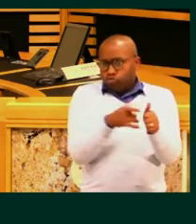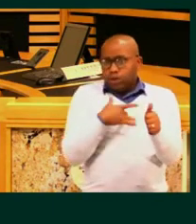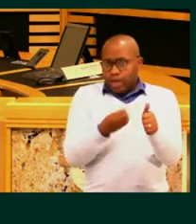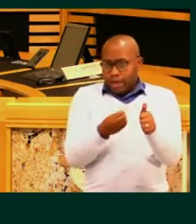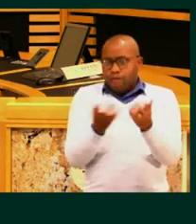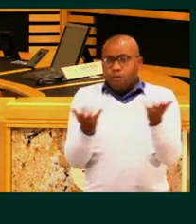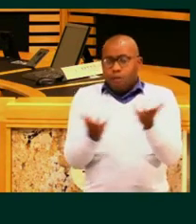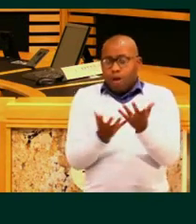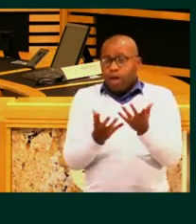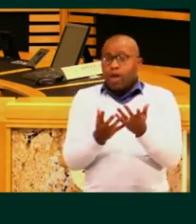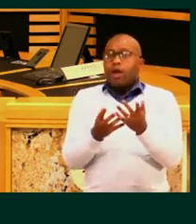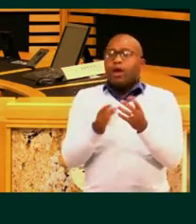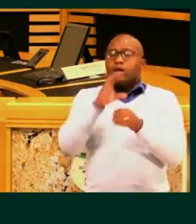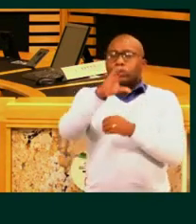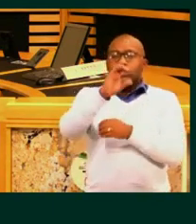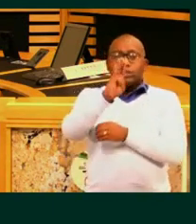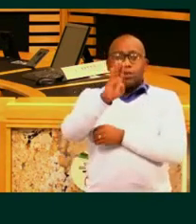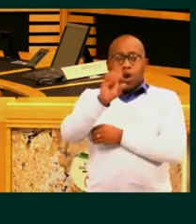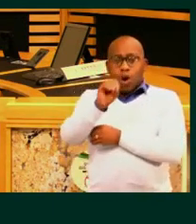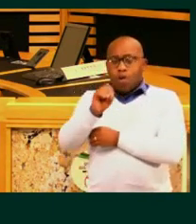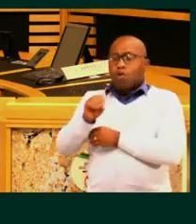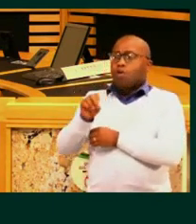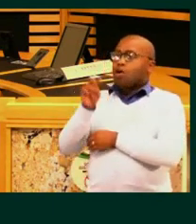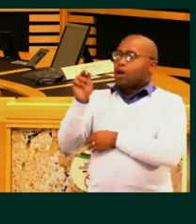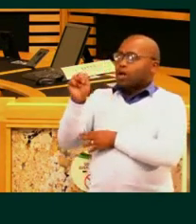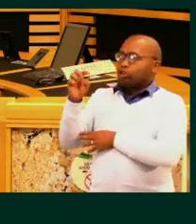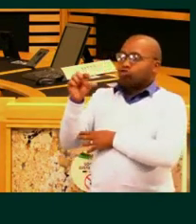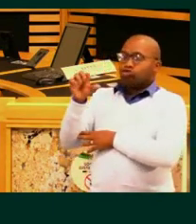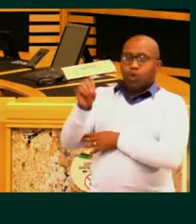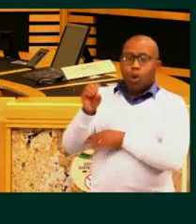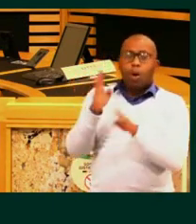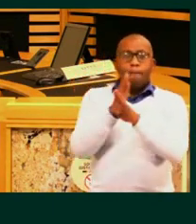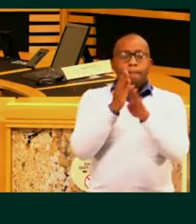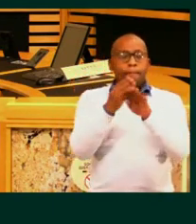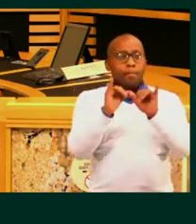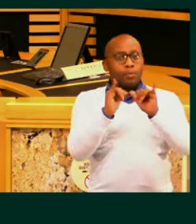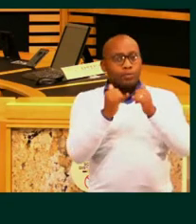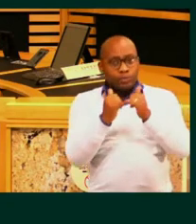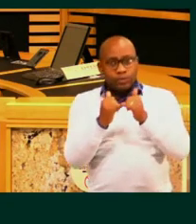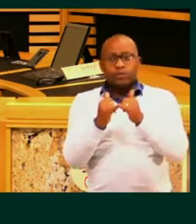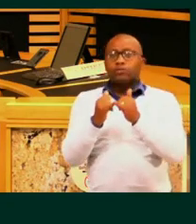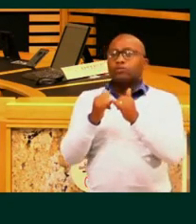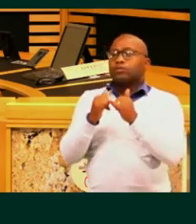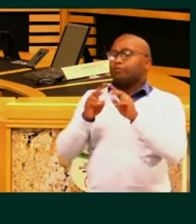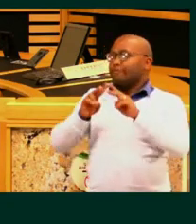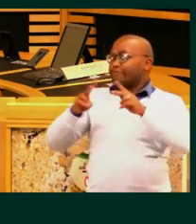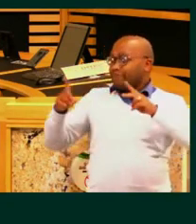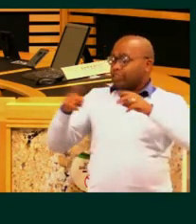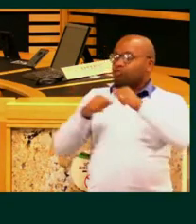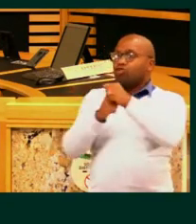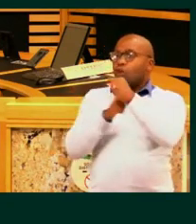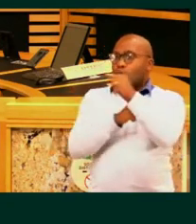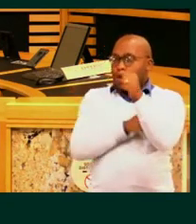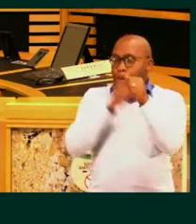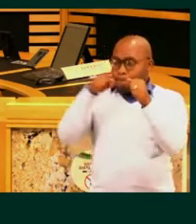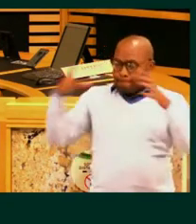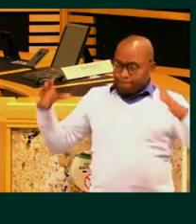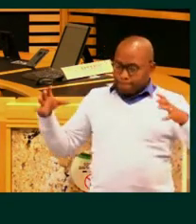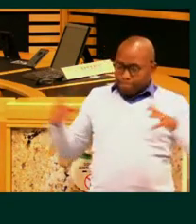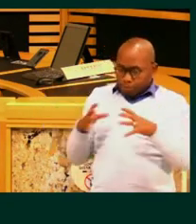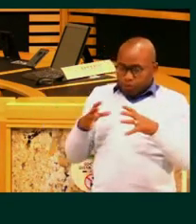societies International agencies and the private sector is pivotal regula multi-stakeholder assemblies Foster knowledge